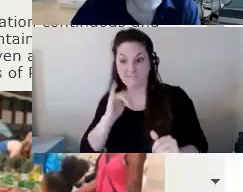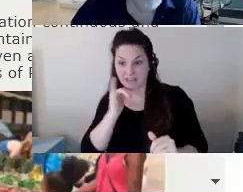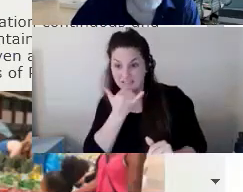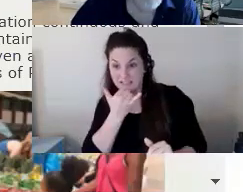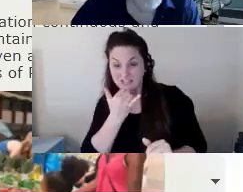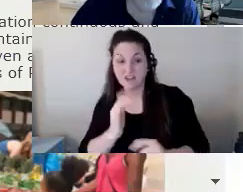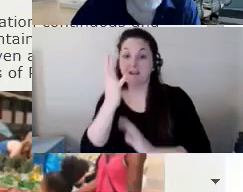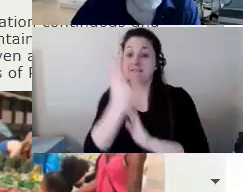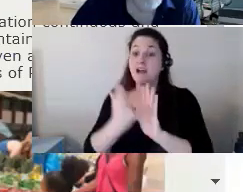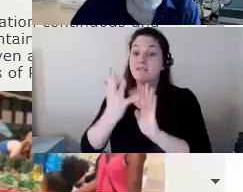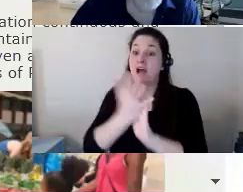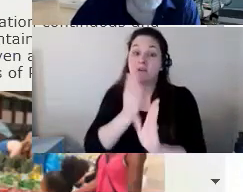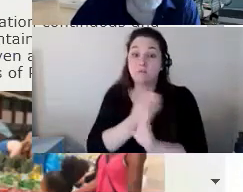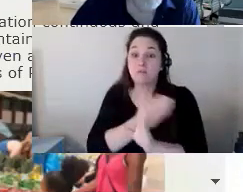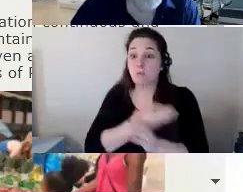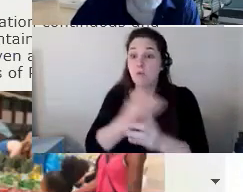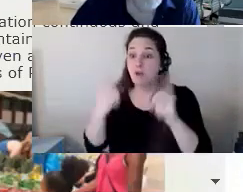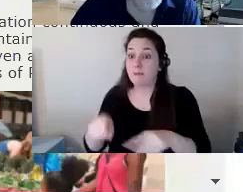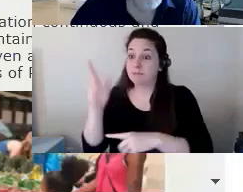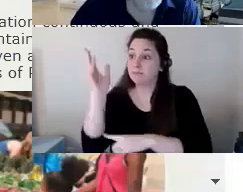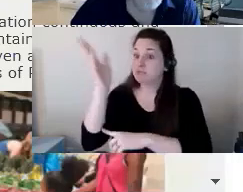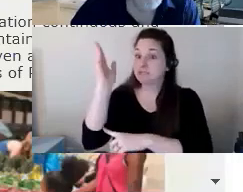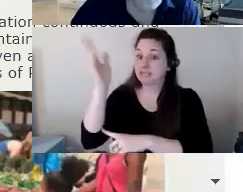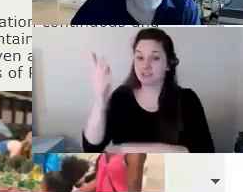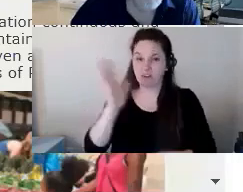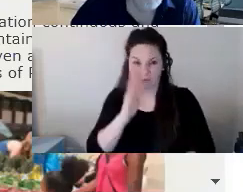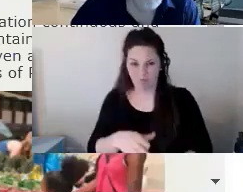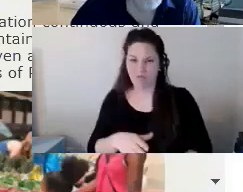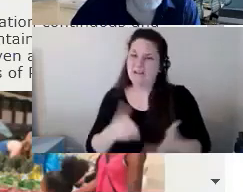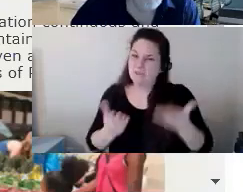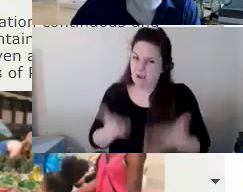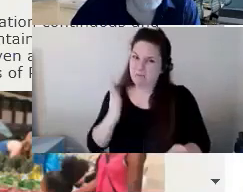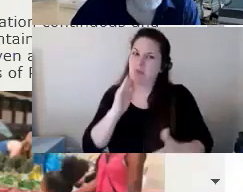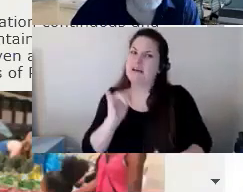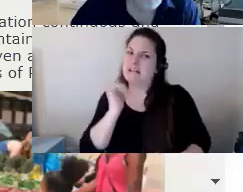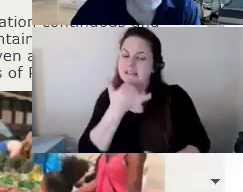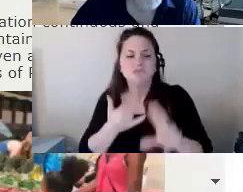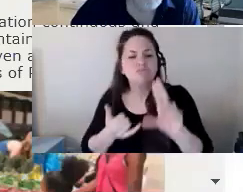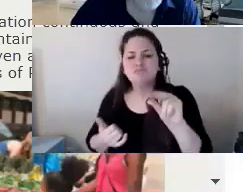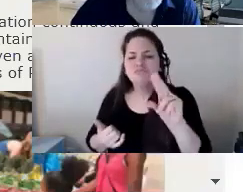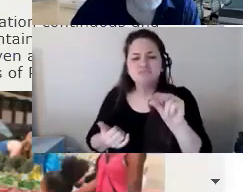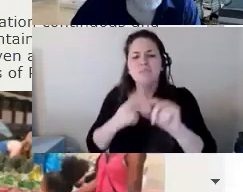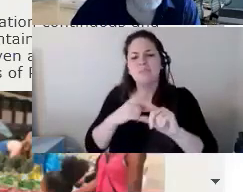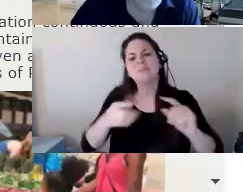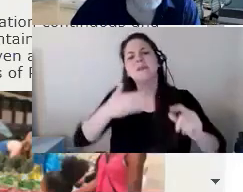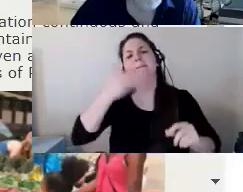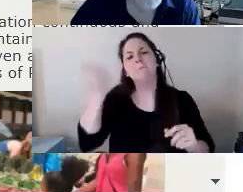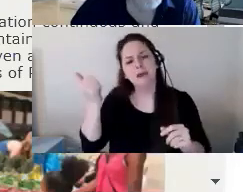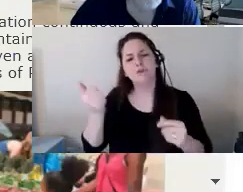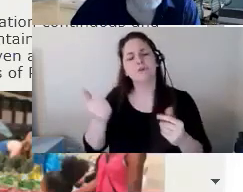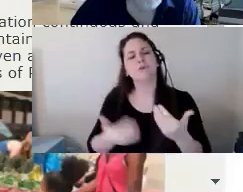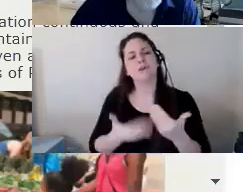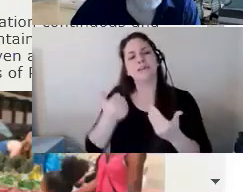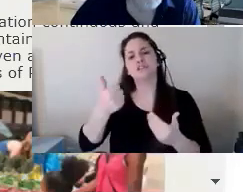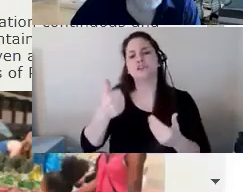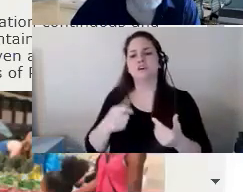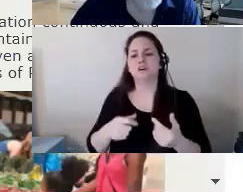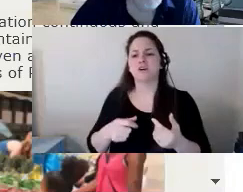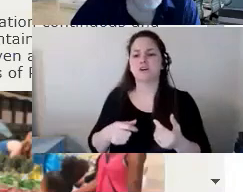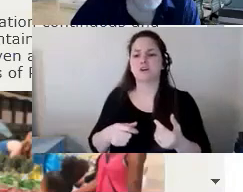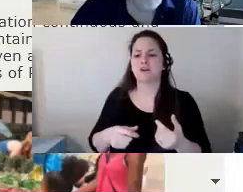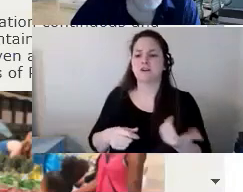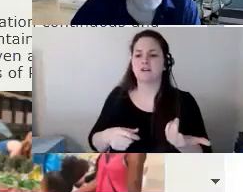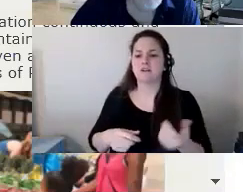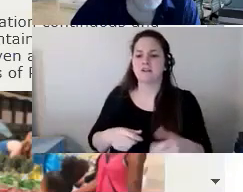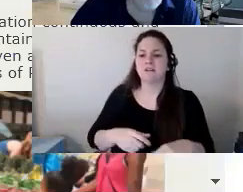hours before, but like anything else, better to do it on the 5th and be able